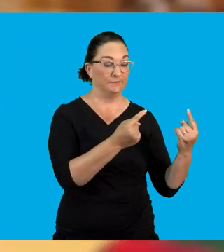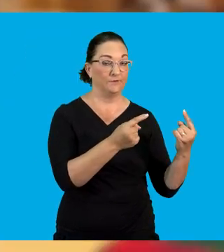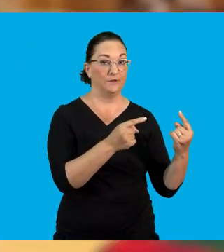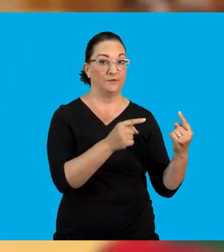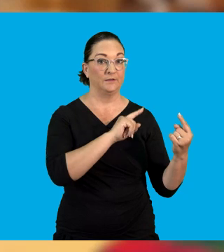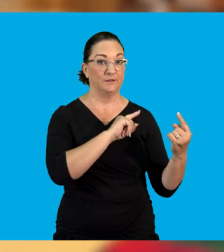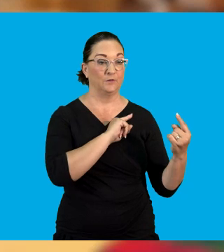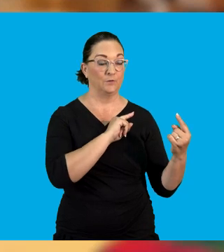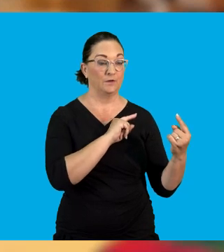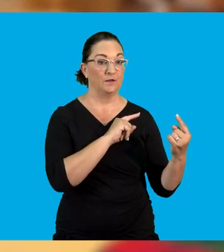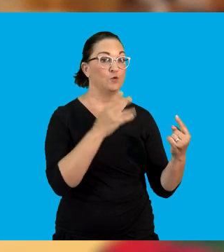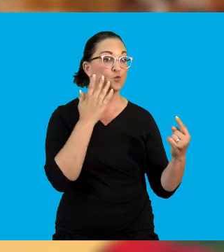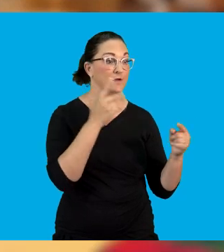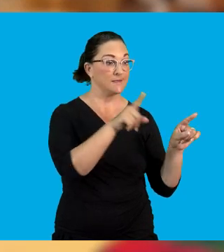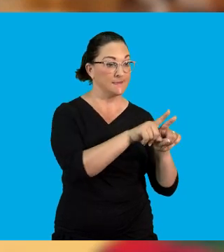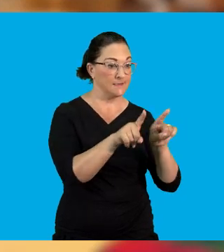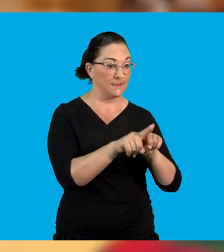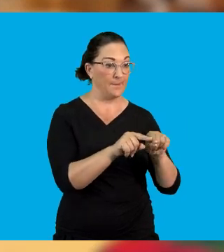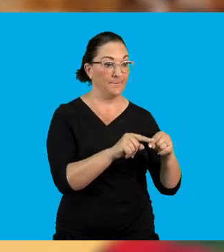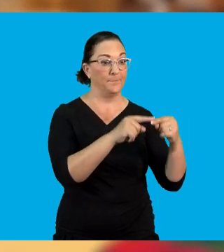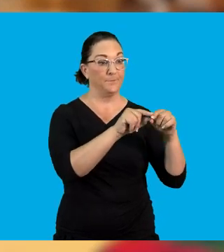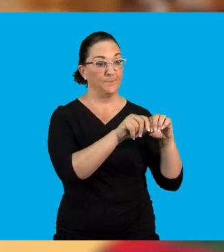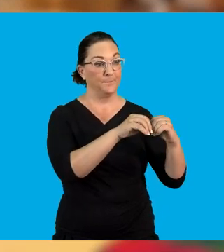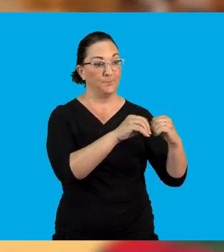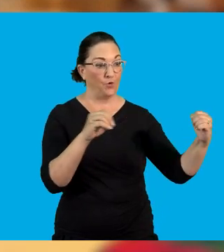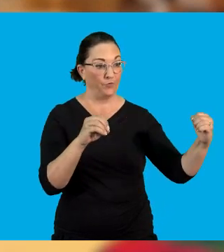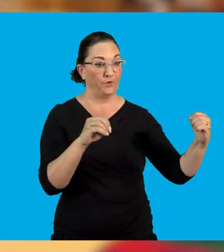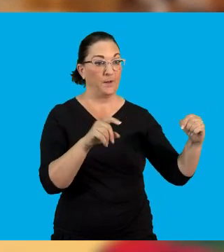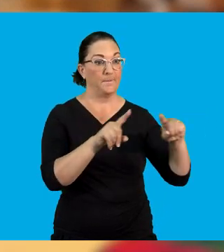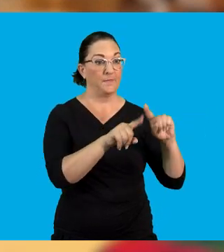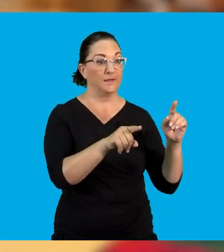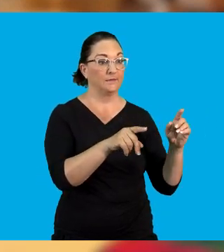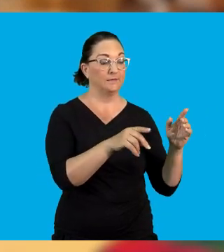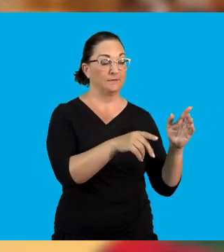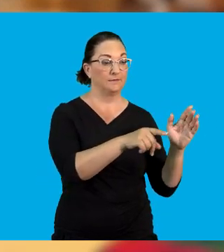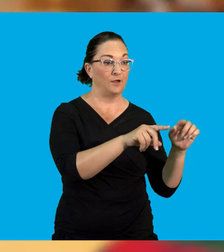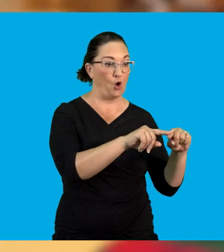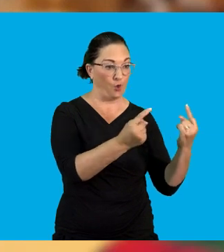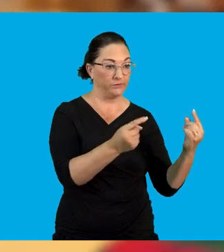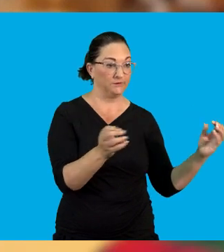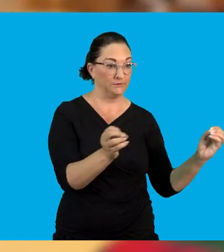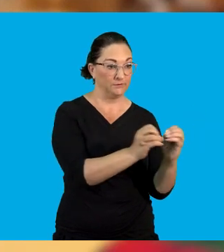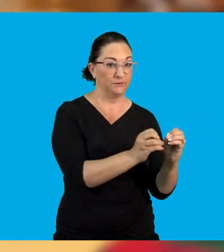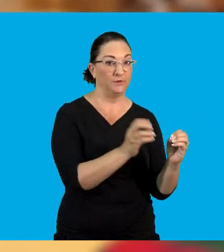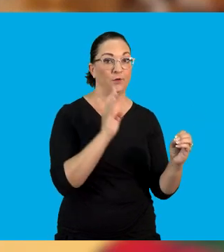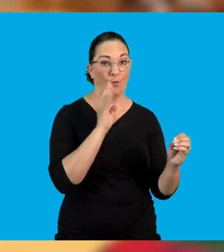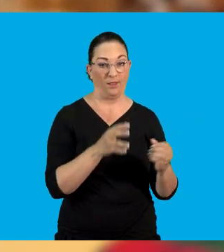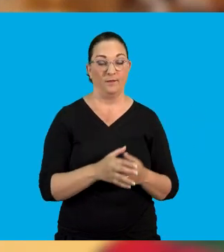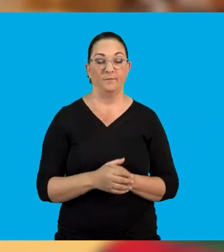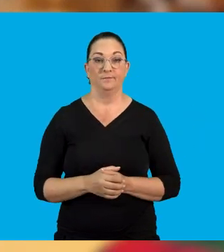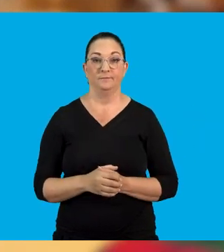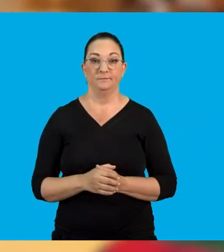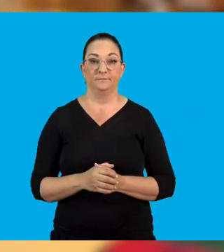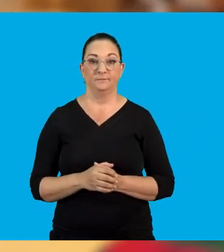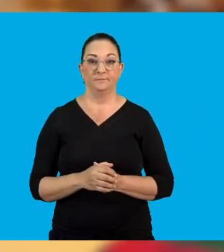to repel each other and unlike charges are going to attract each other. And attract means moving closer towards the